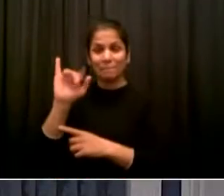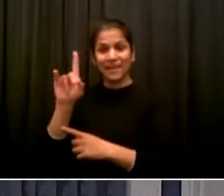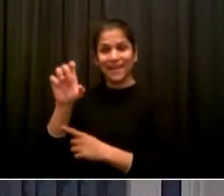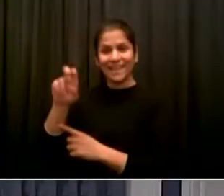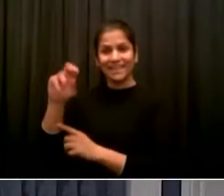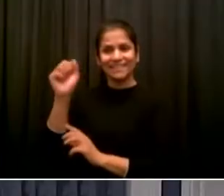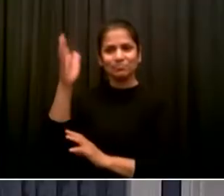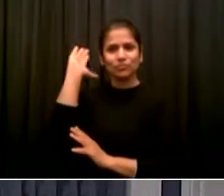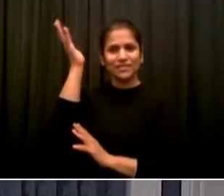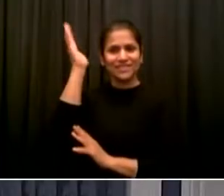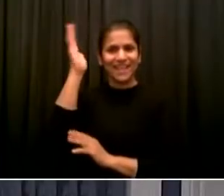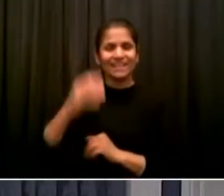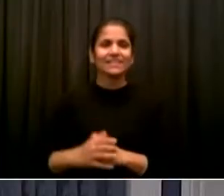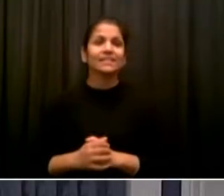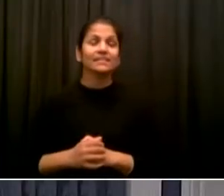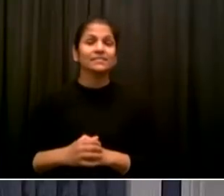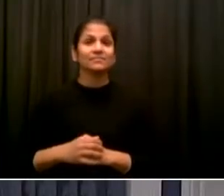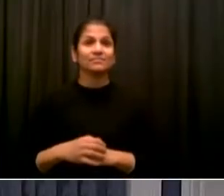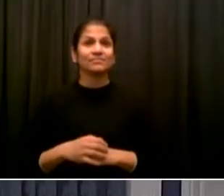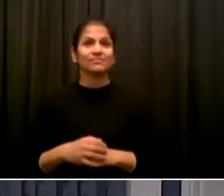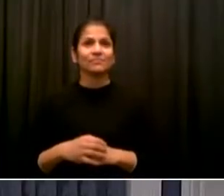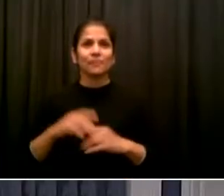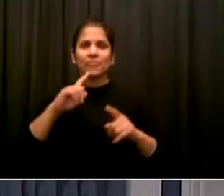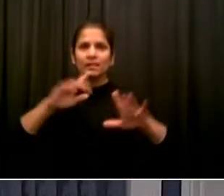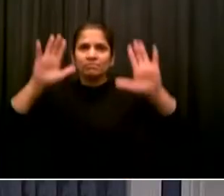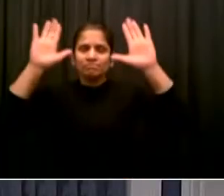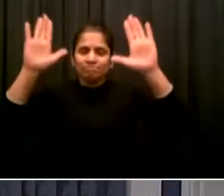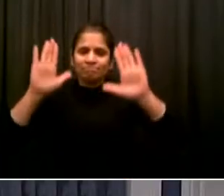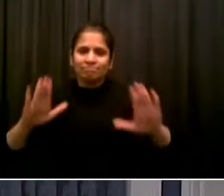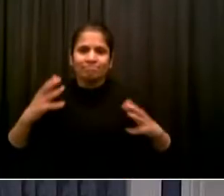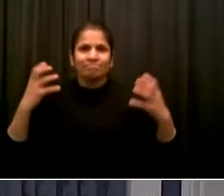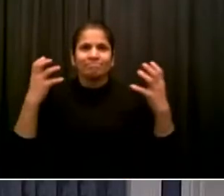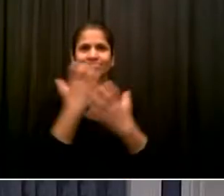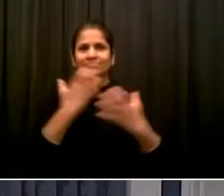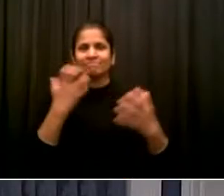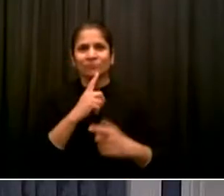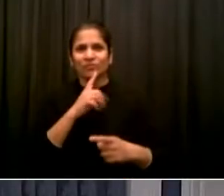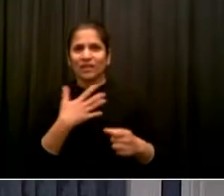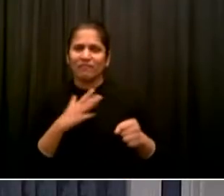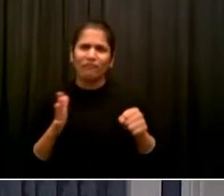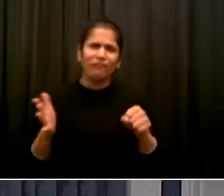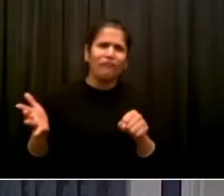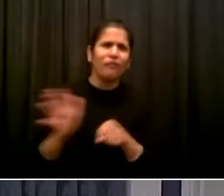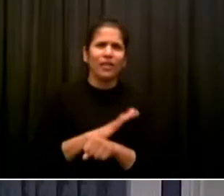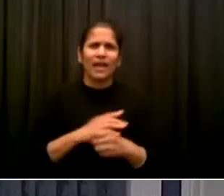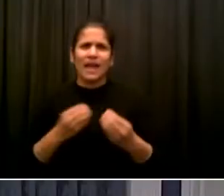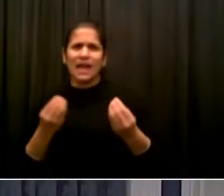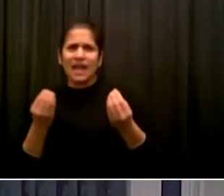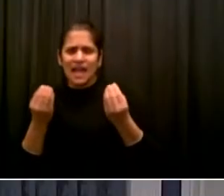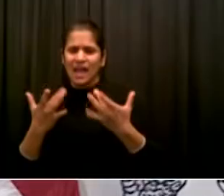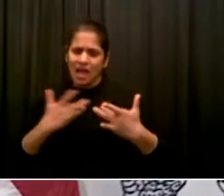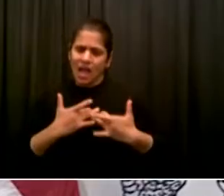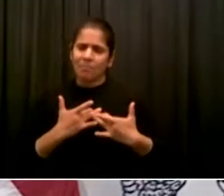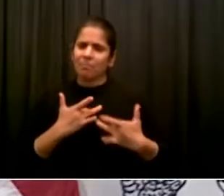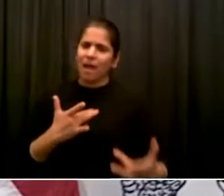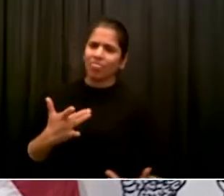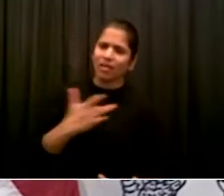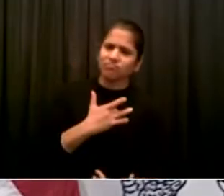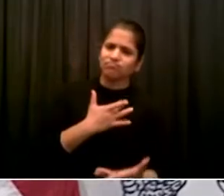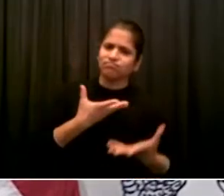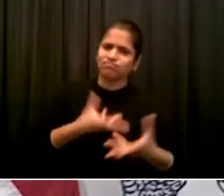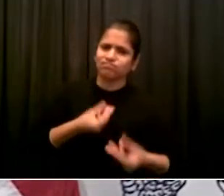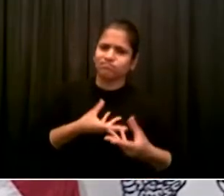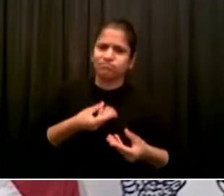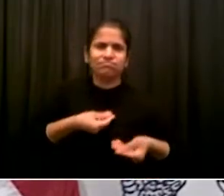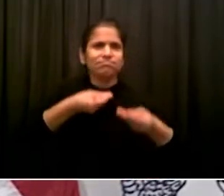extraordinary, honest, filled with empathy, and filled with direction for the future. I really appreciate